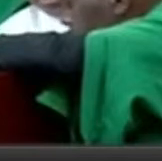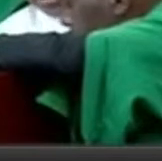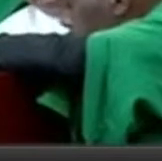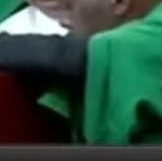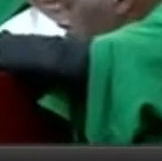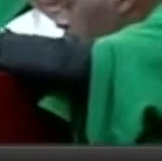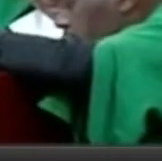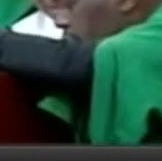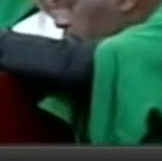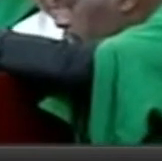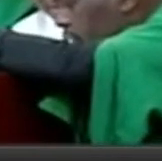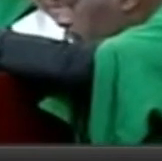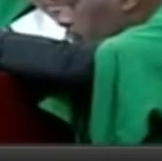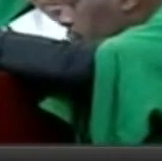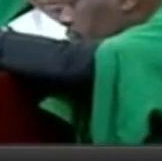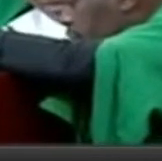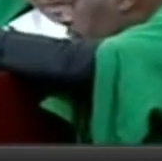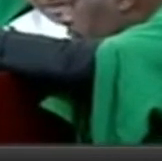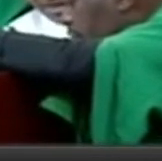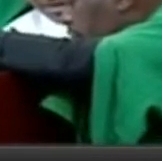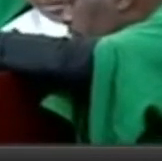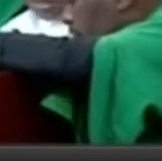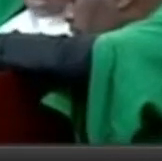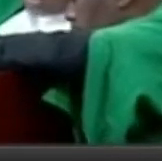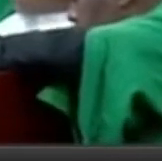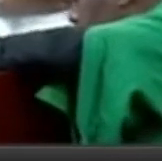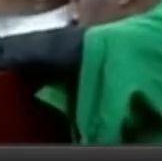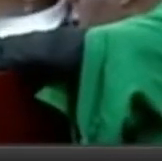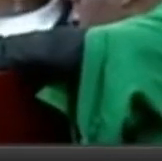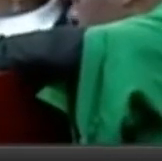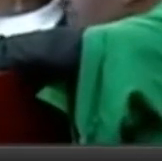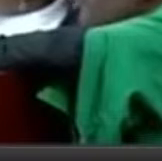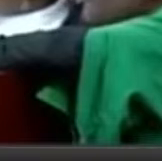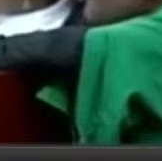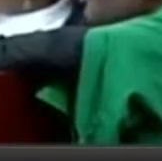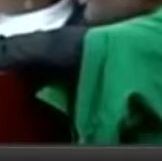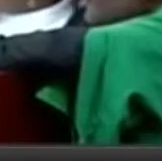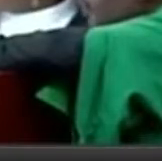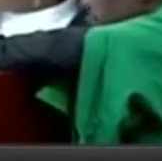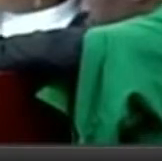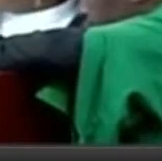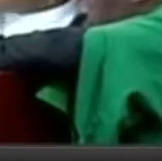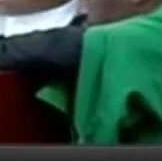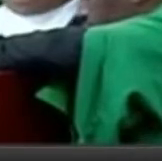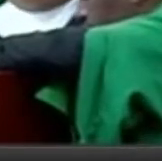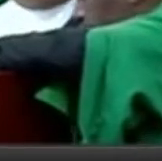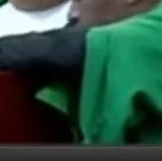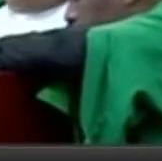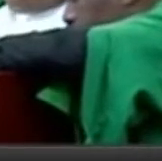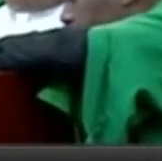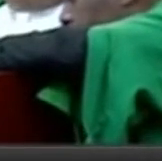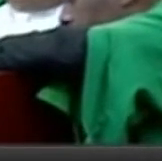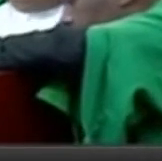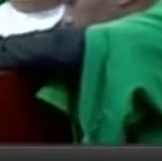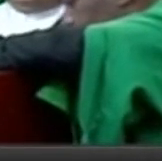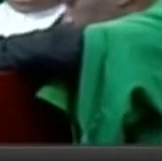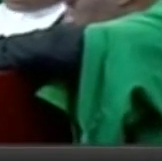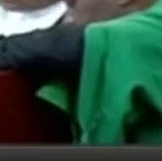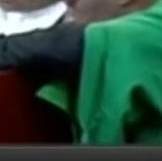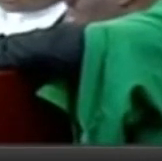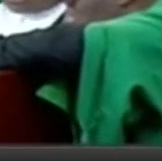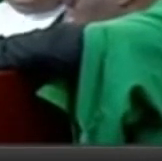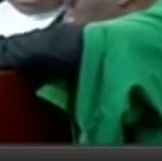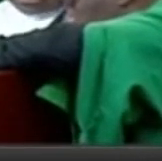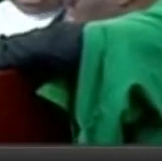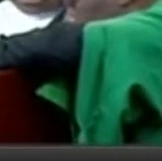So in a couple of moments we will get the result of the exercise that